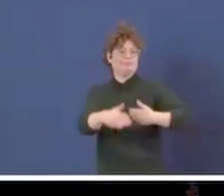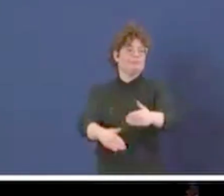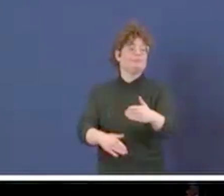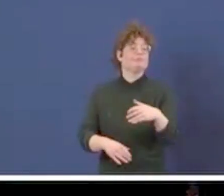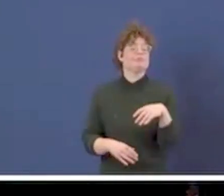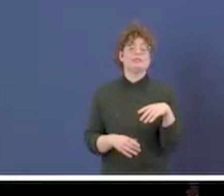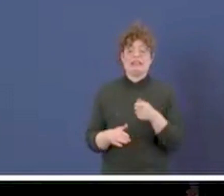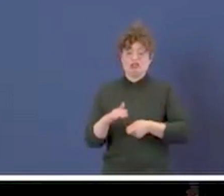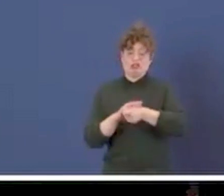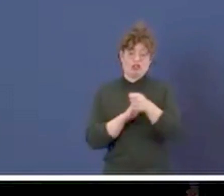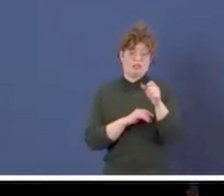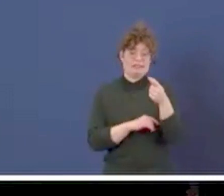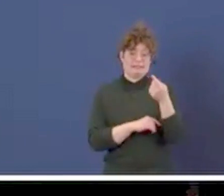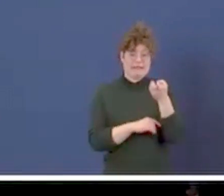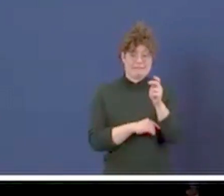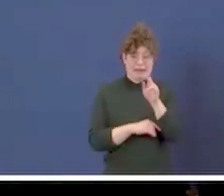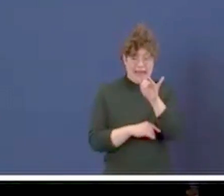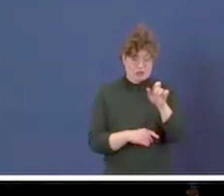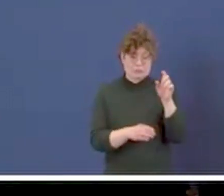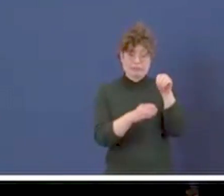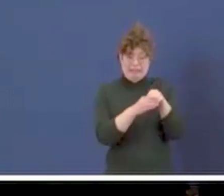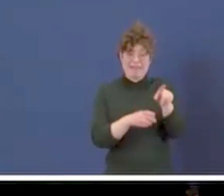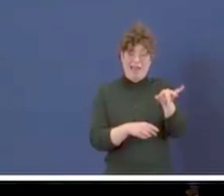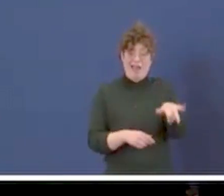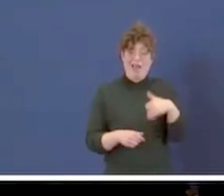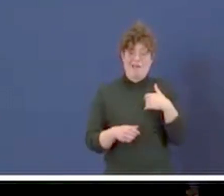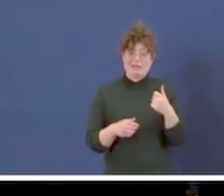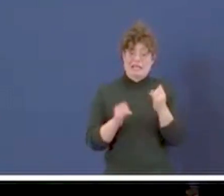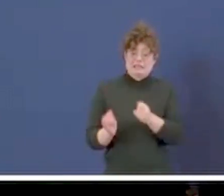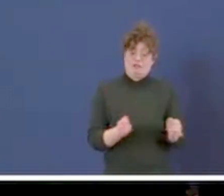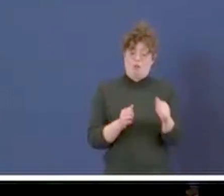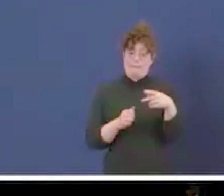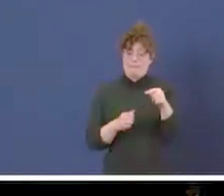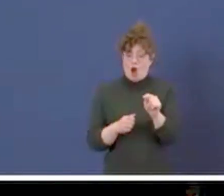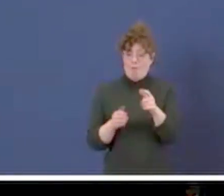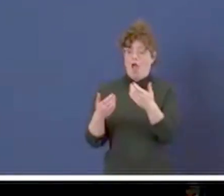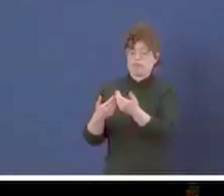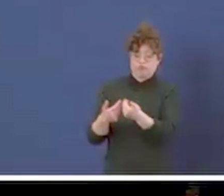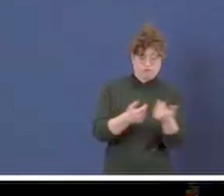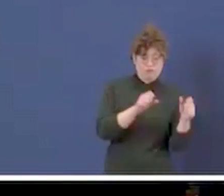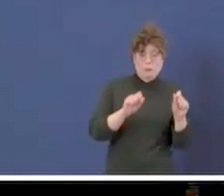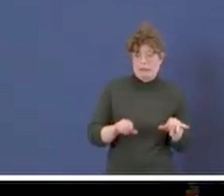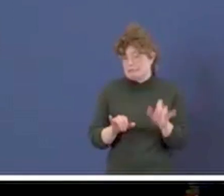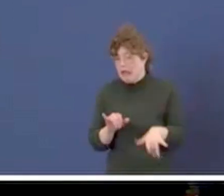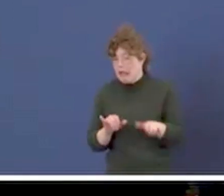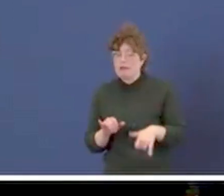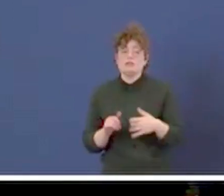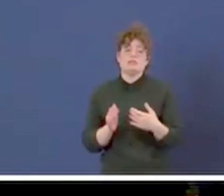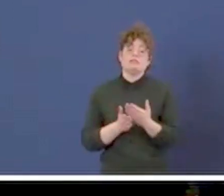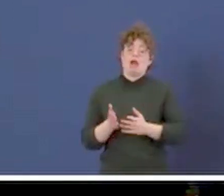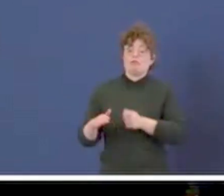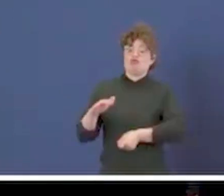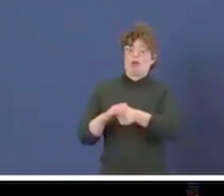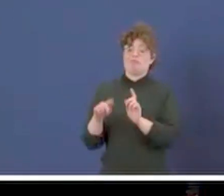The shelter Stephanie resided at had individual apartment-like spaces for residents to stay in. Some shelters are